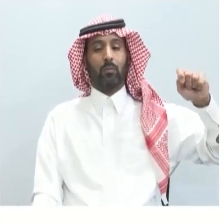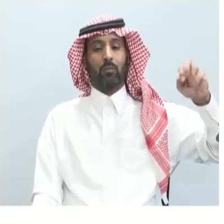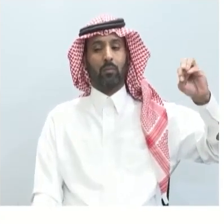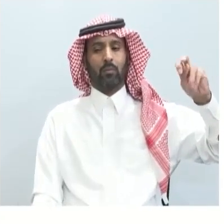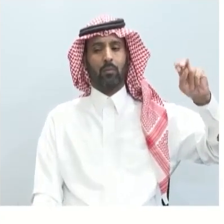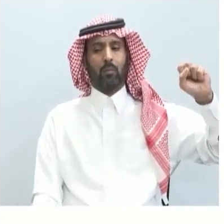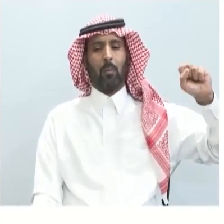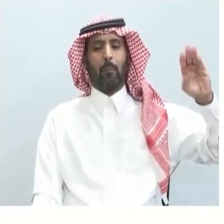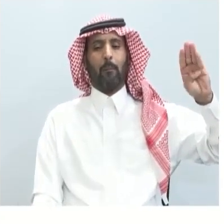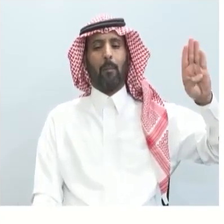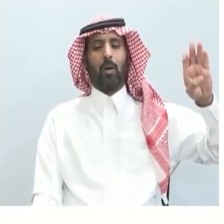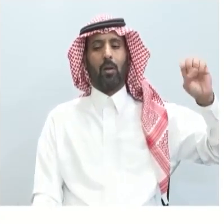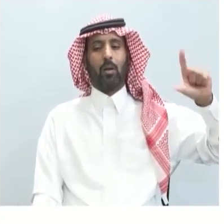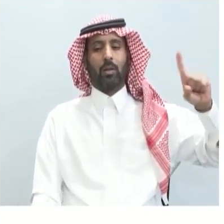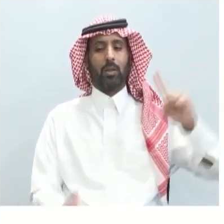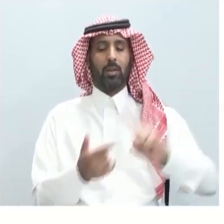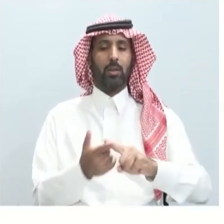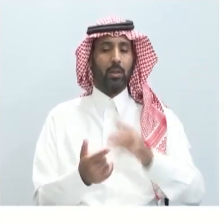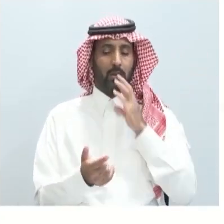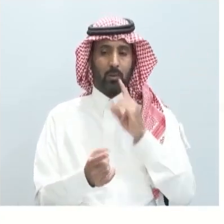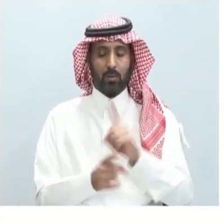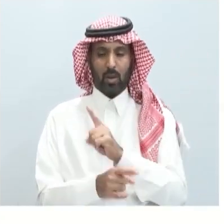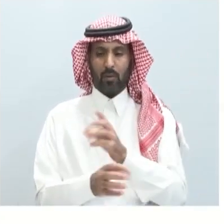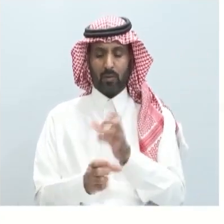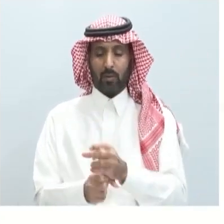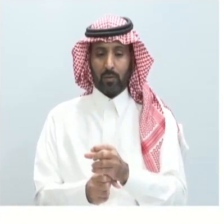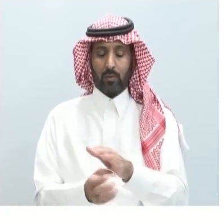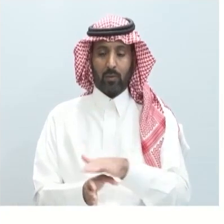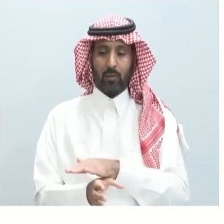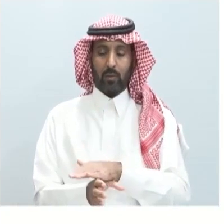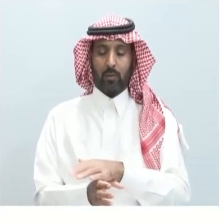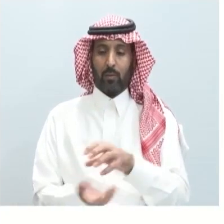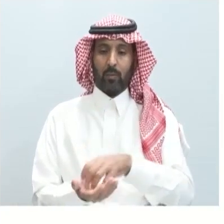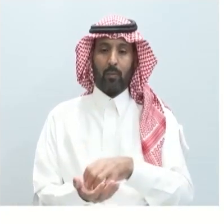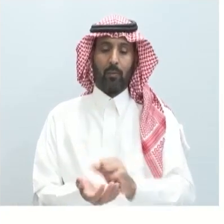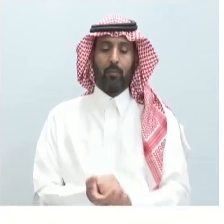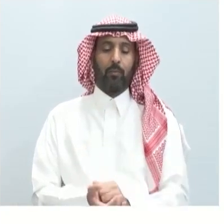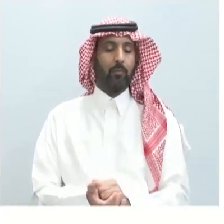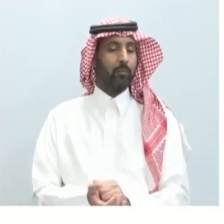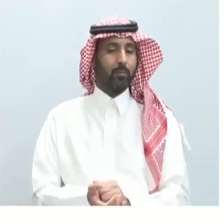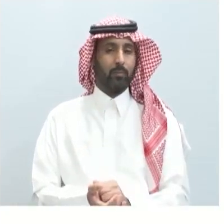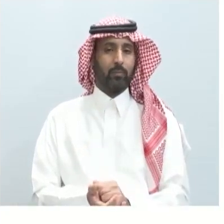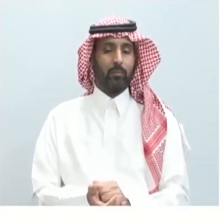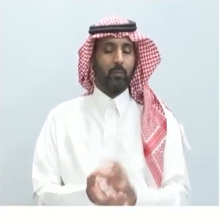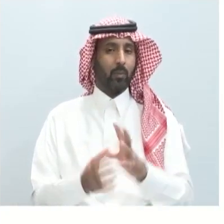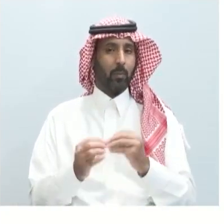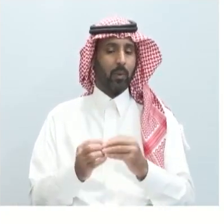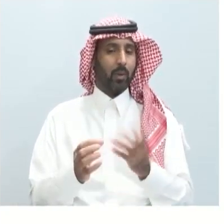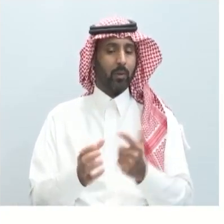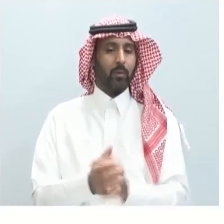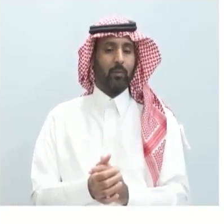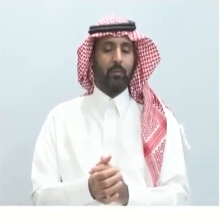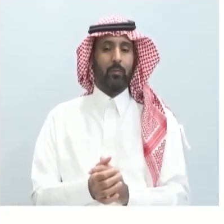an environment sustainable? So the first question, paragraph 4, the word sustainable, what does sustainable mean